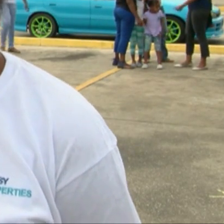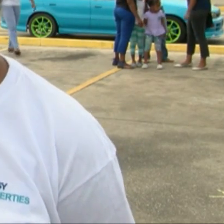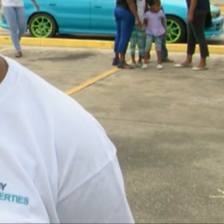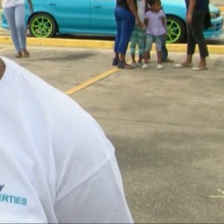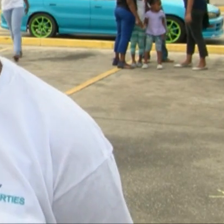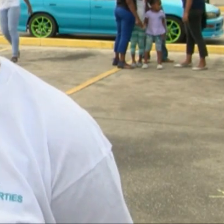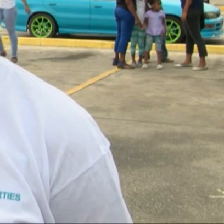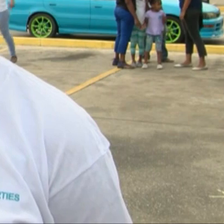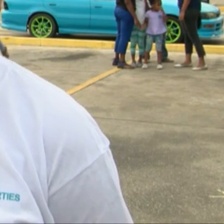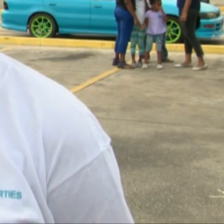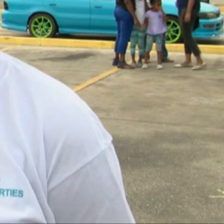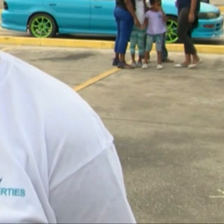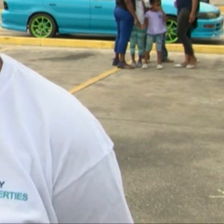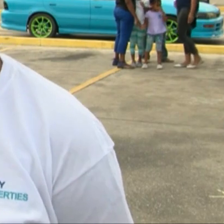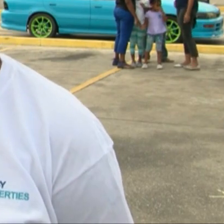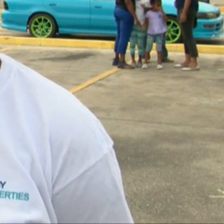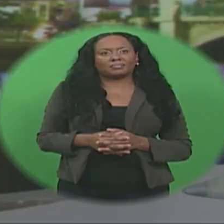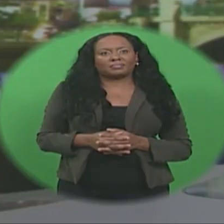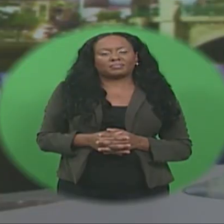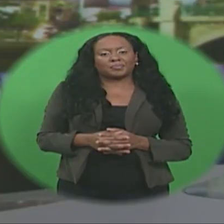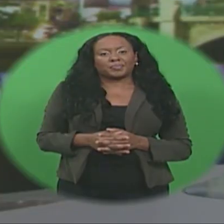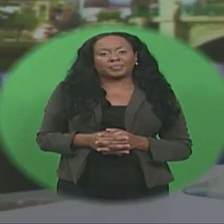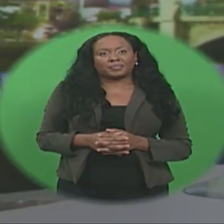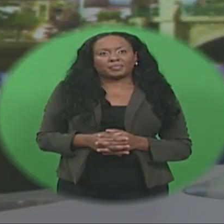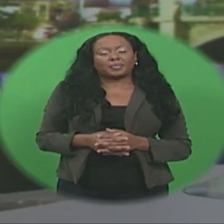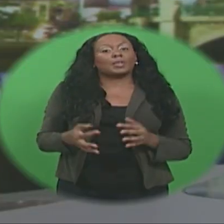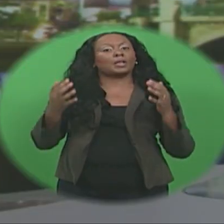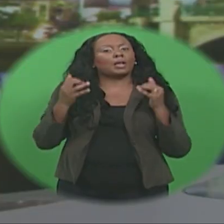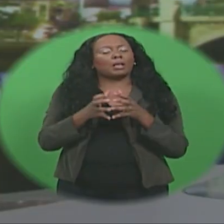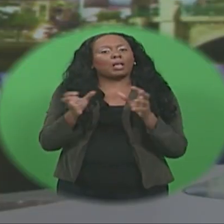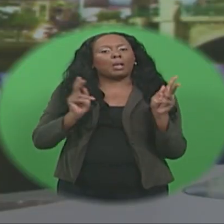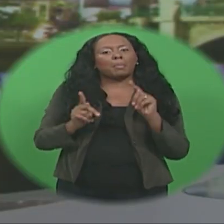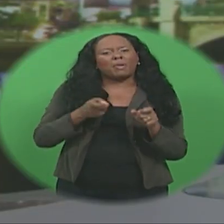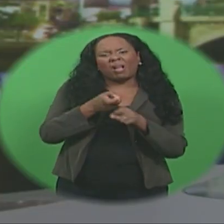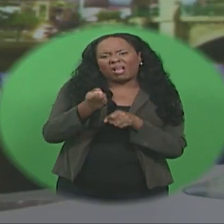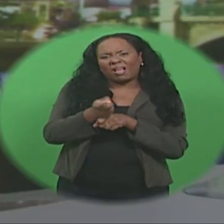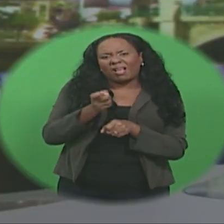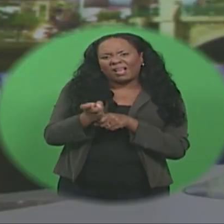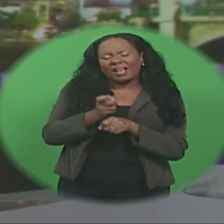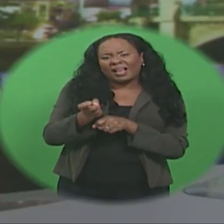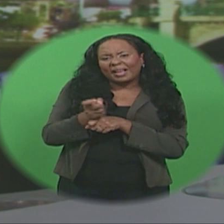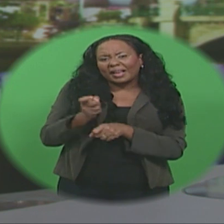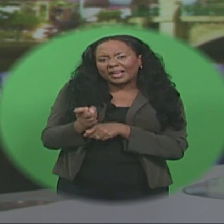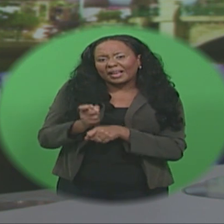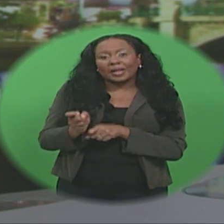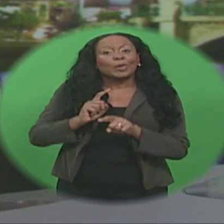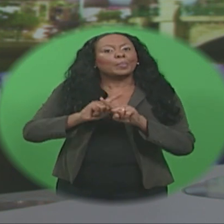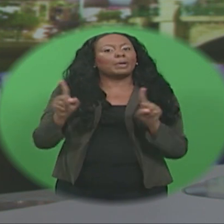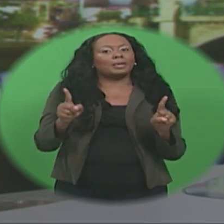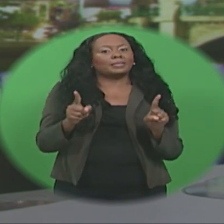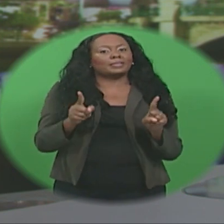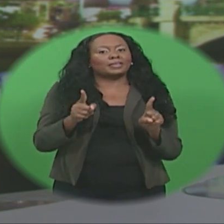being comfortable around someone who is different from you. Well, she's an inspiration to many for her calmness in the face of threats